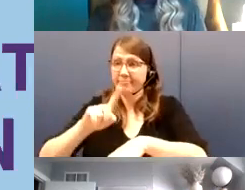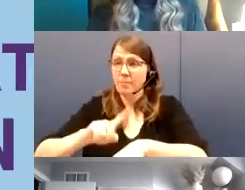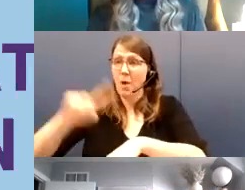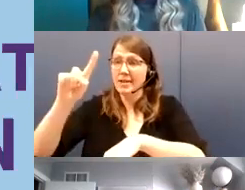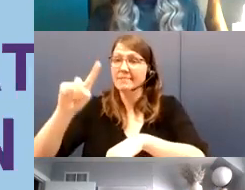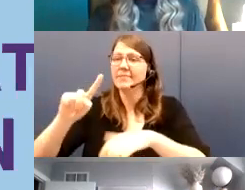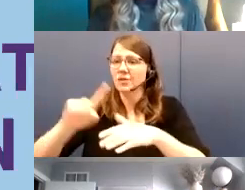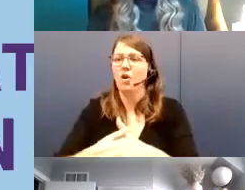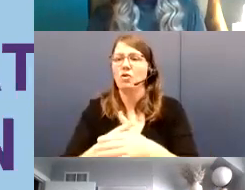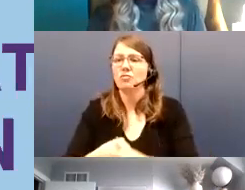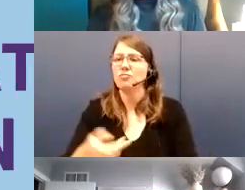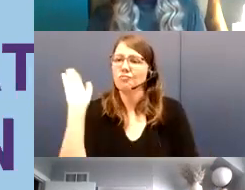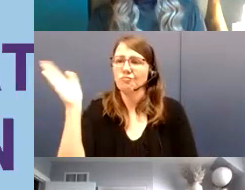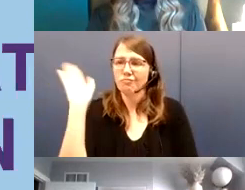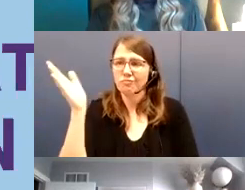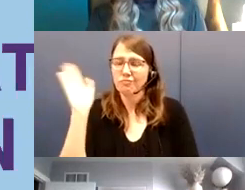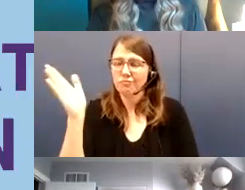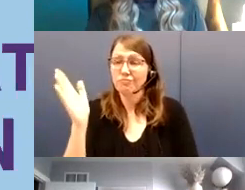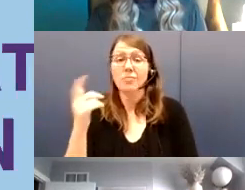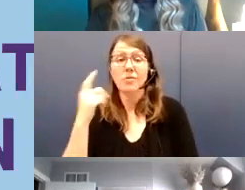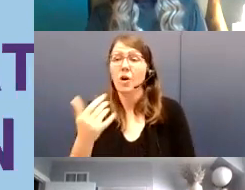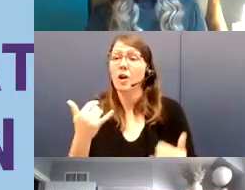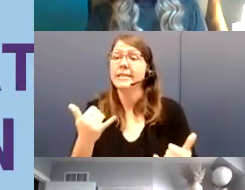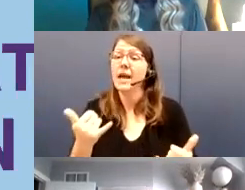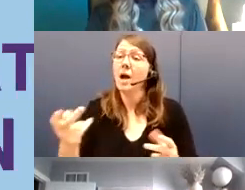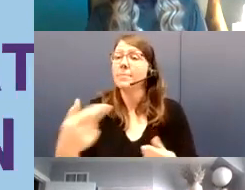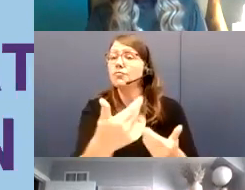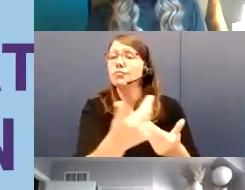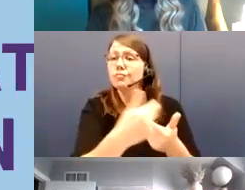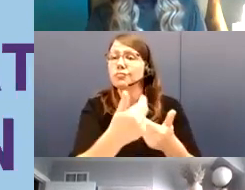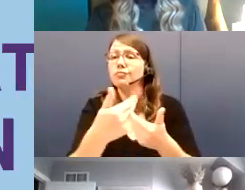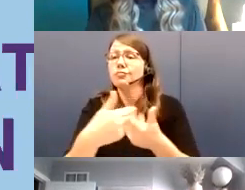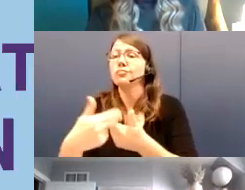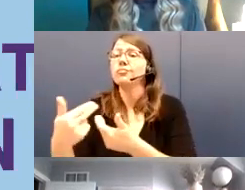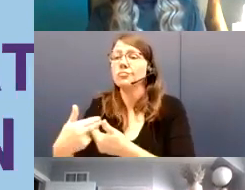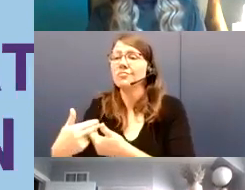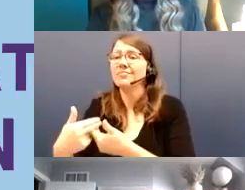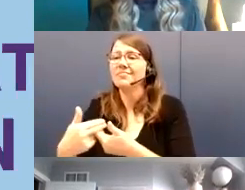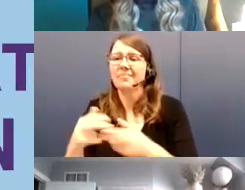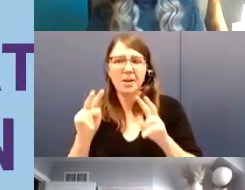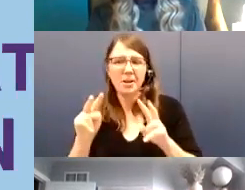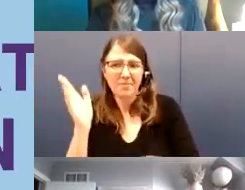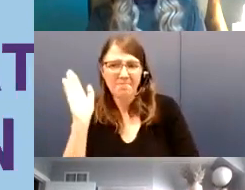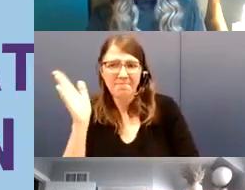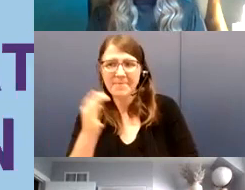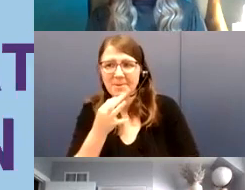minutes, we'll let everyone roll into the webinar, and we're looking forward to the session this afternoon.